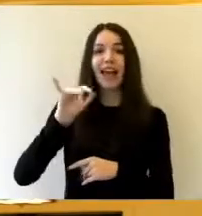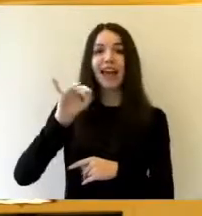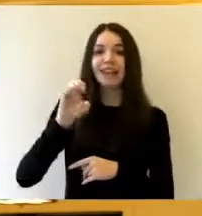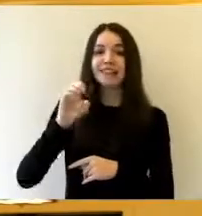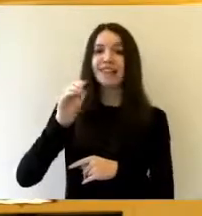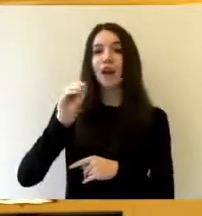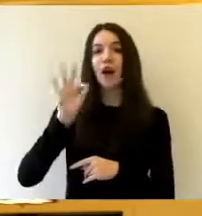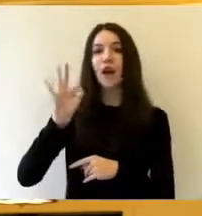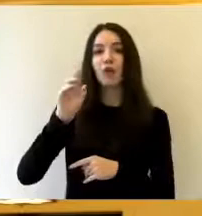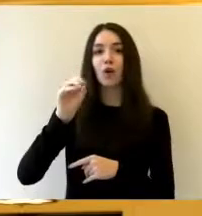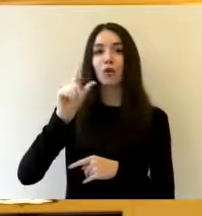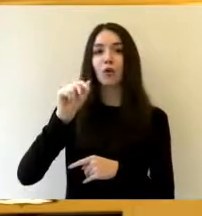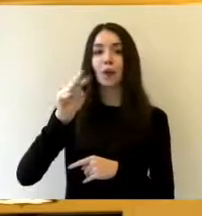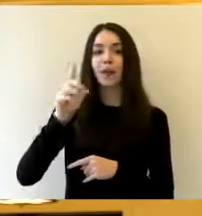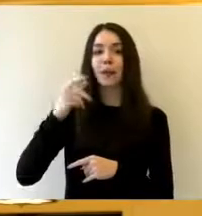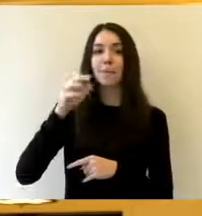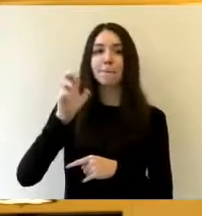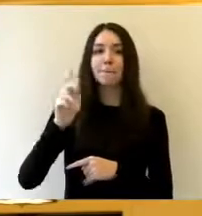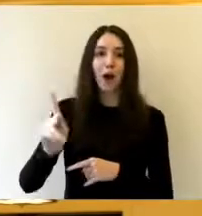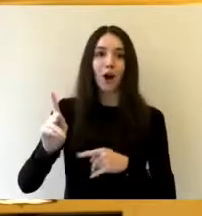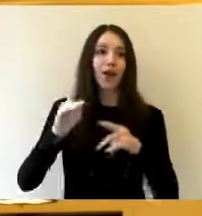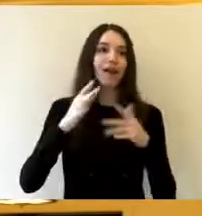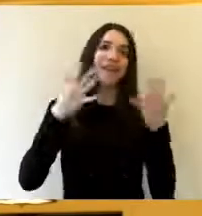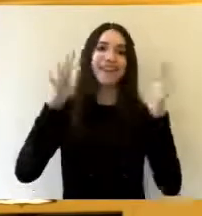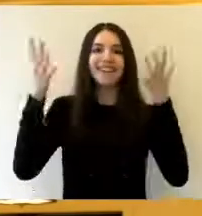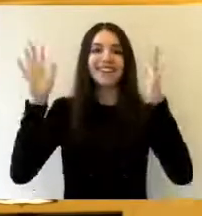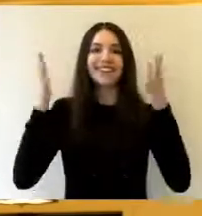Apart. Yeah.